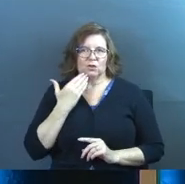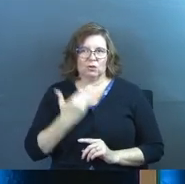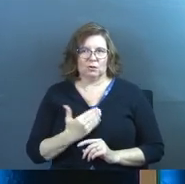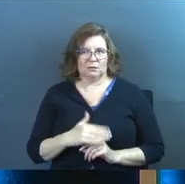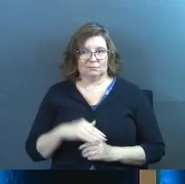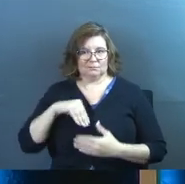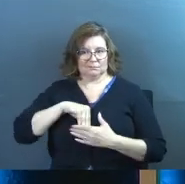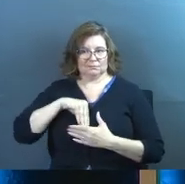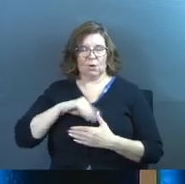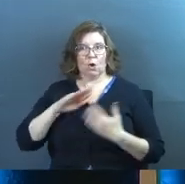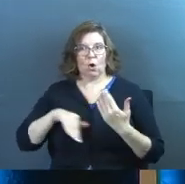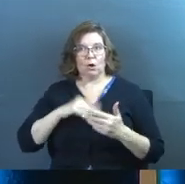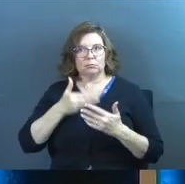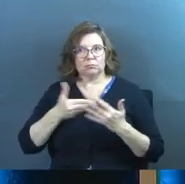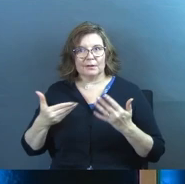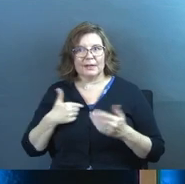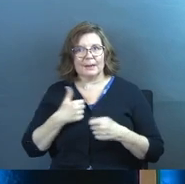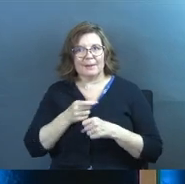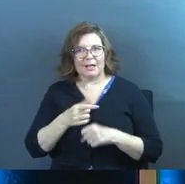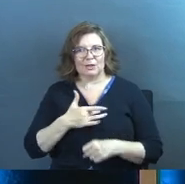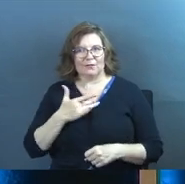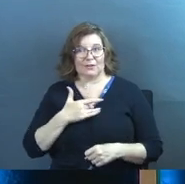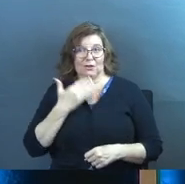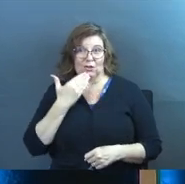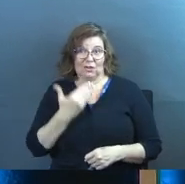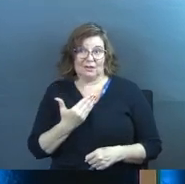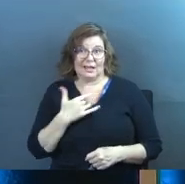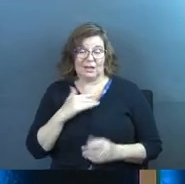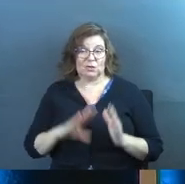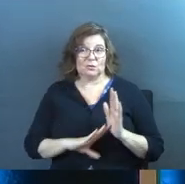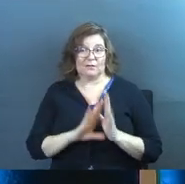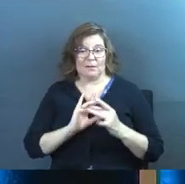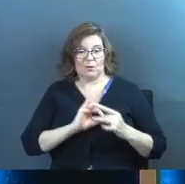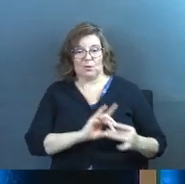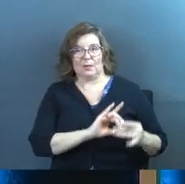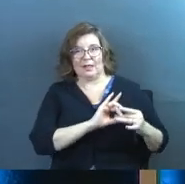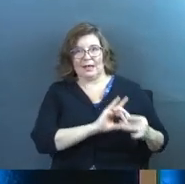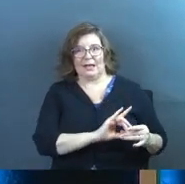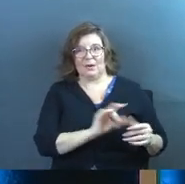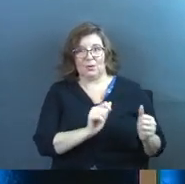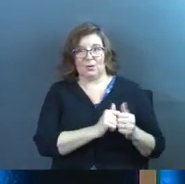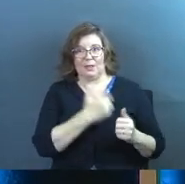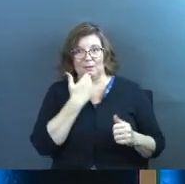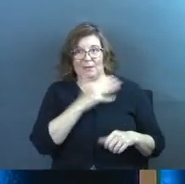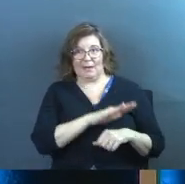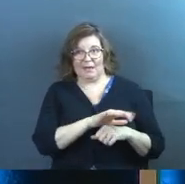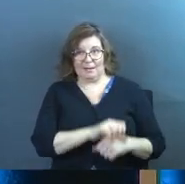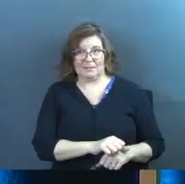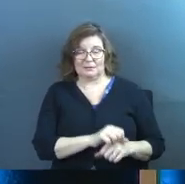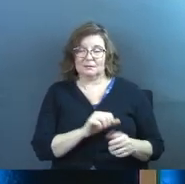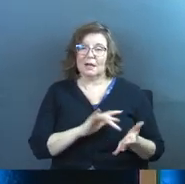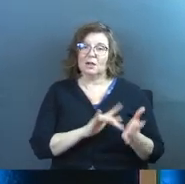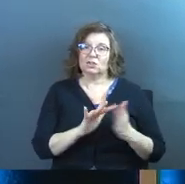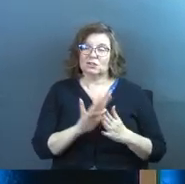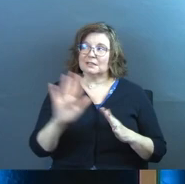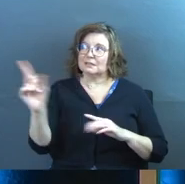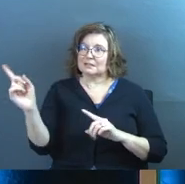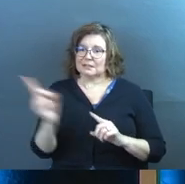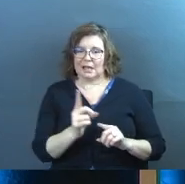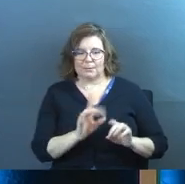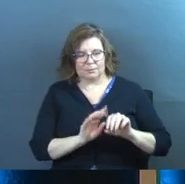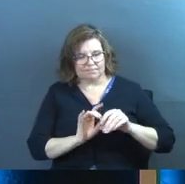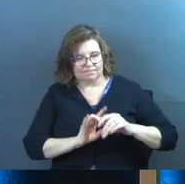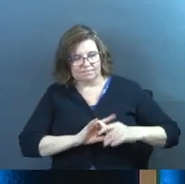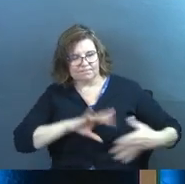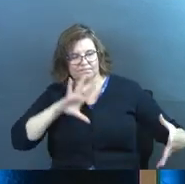good. All those things make you feel good, and you develop a relationship with your habits. And Jesus has come to drive them